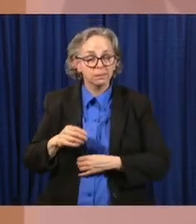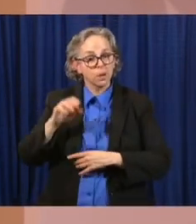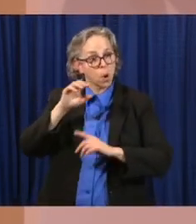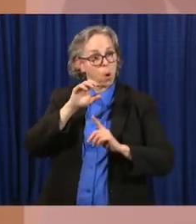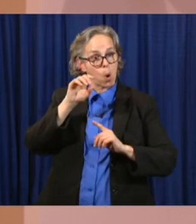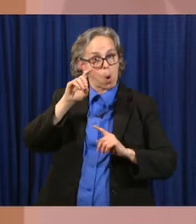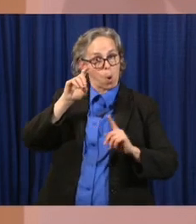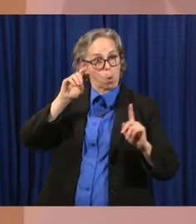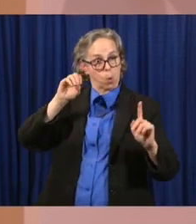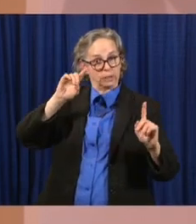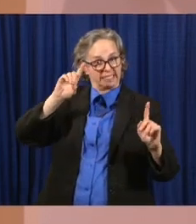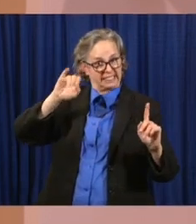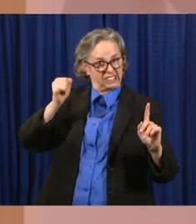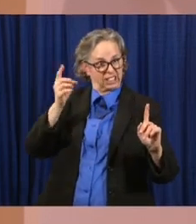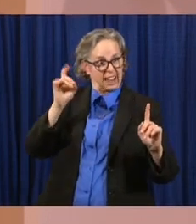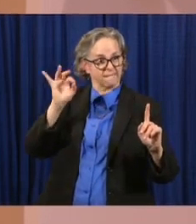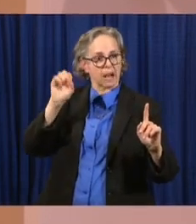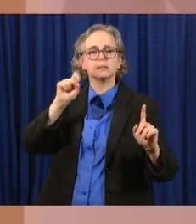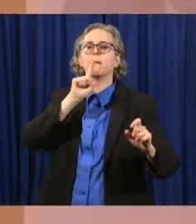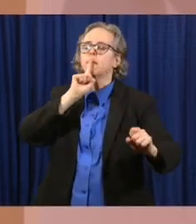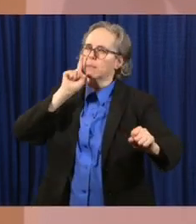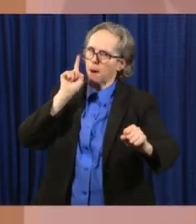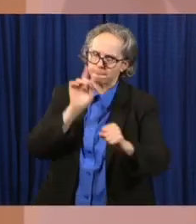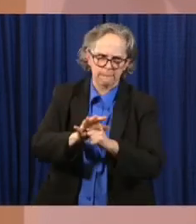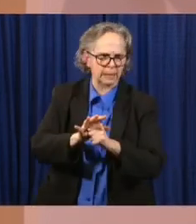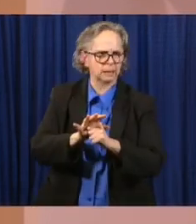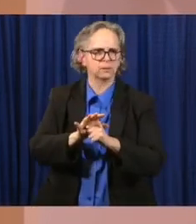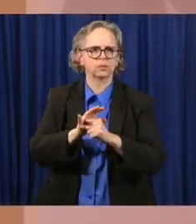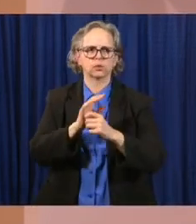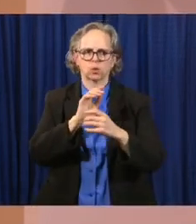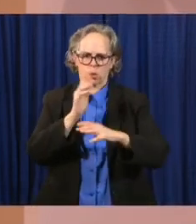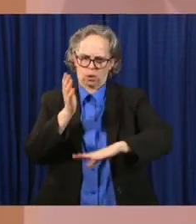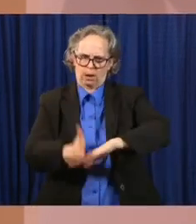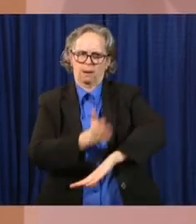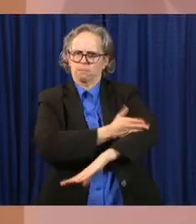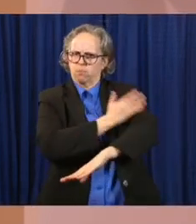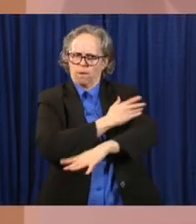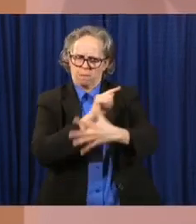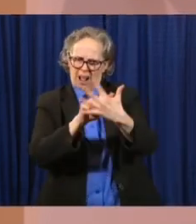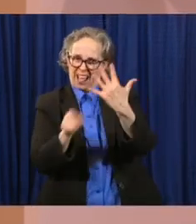And I just want to reassure you that until it's